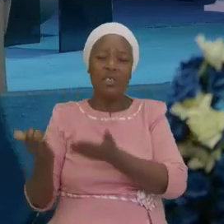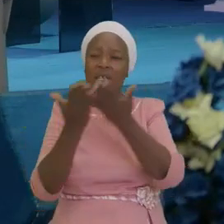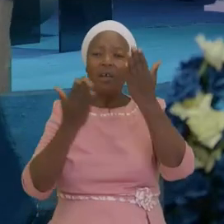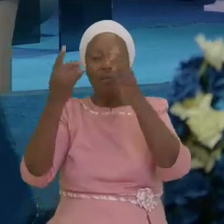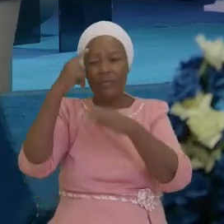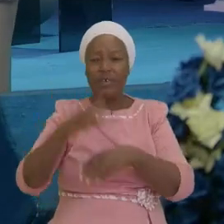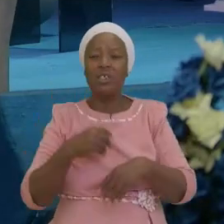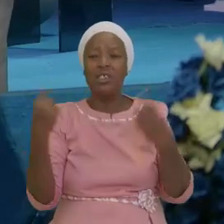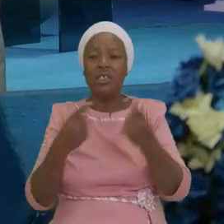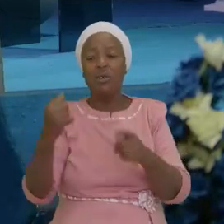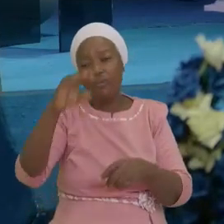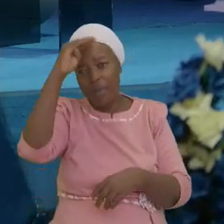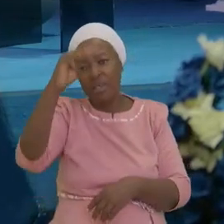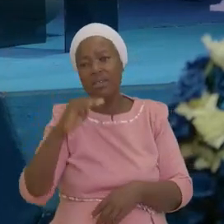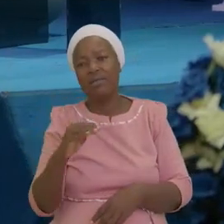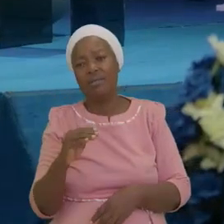of humanity.